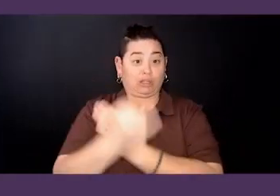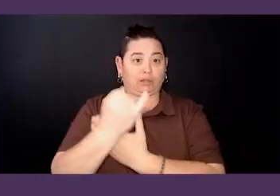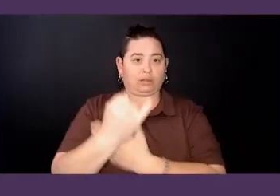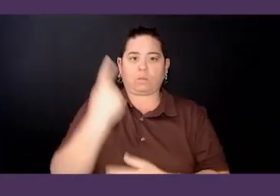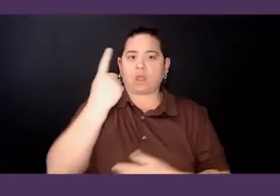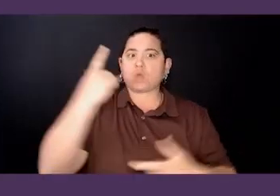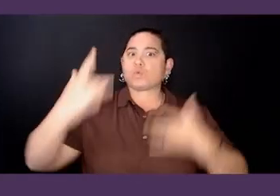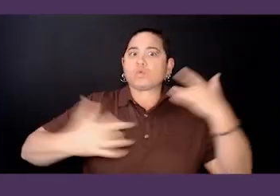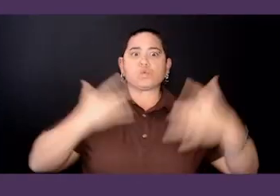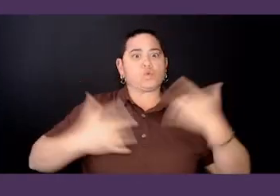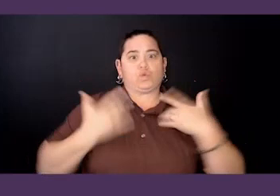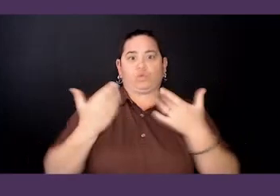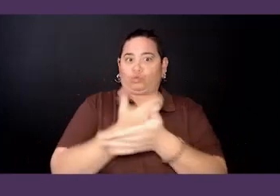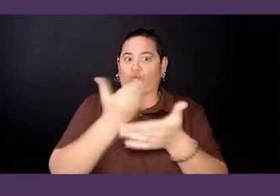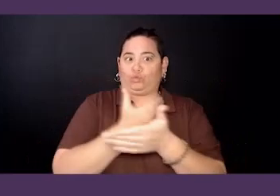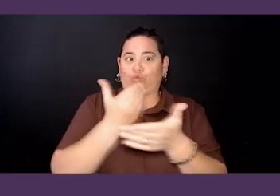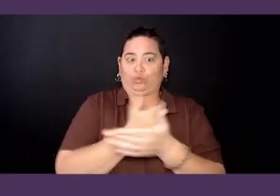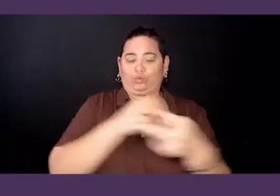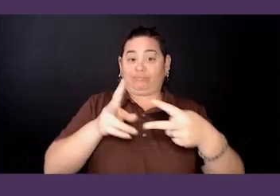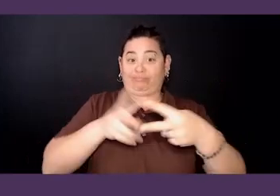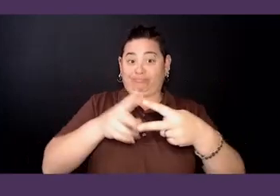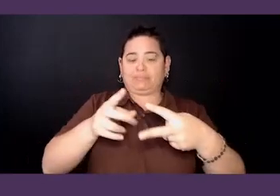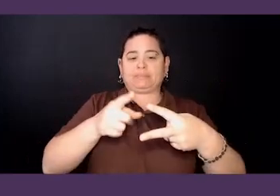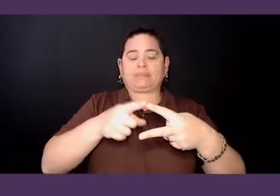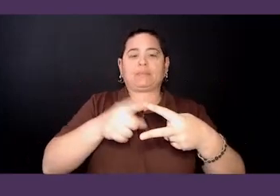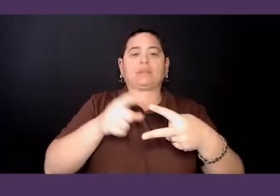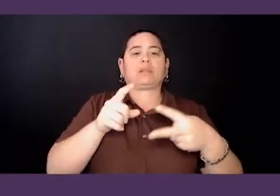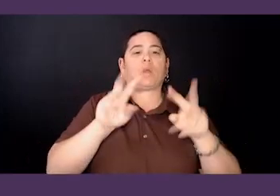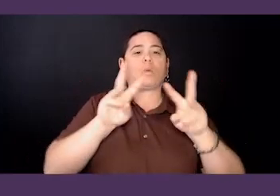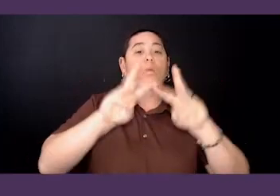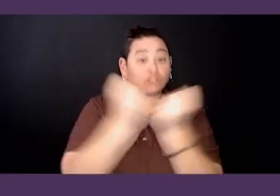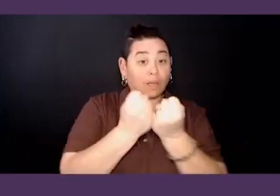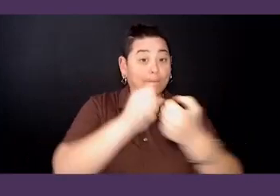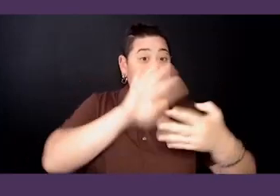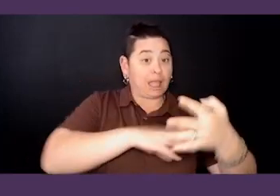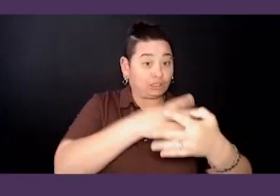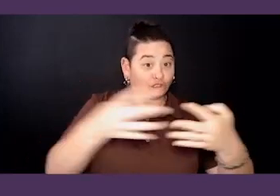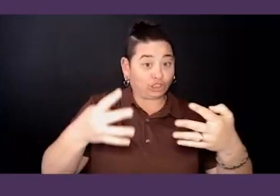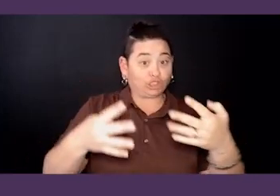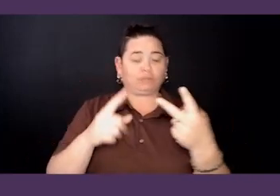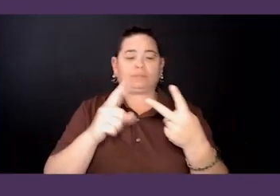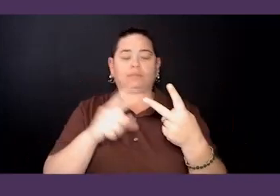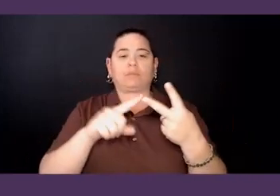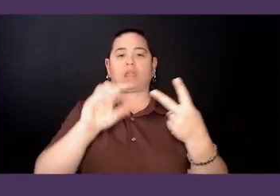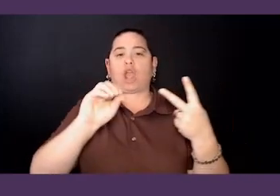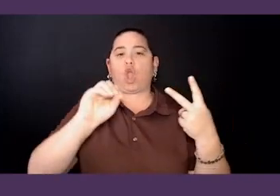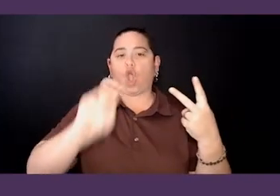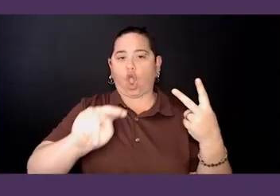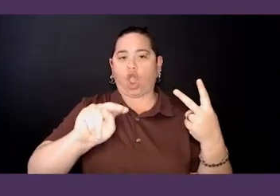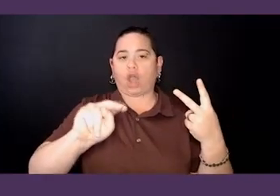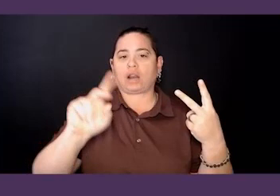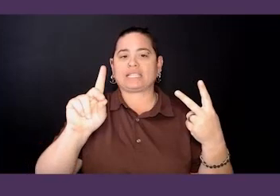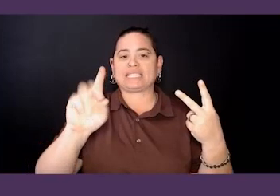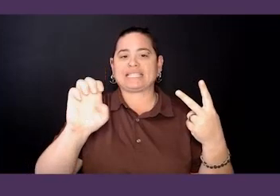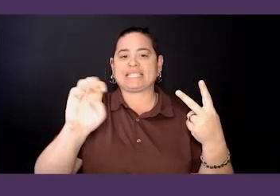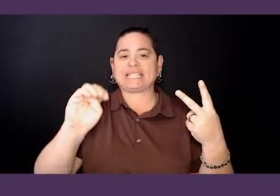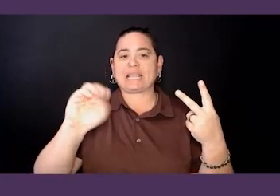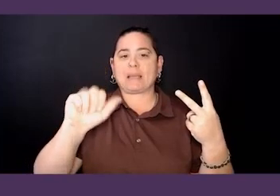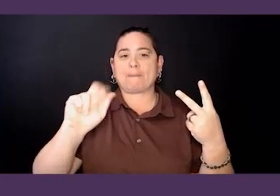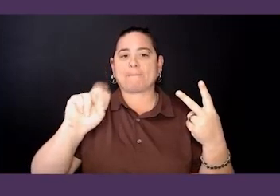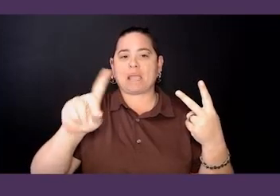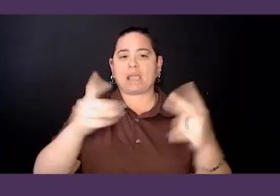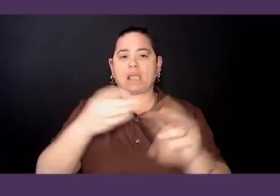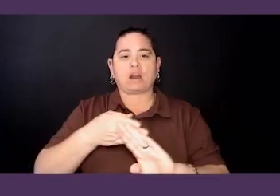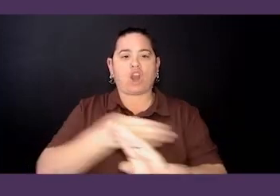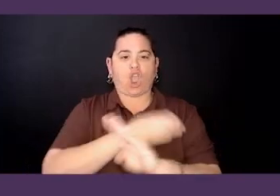One of the projects we're most excited about here at ACDHH is our new workshop calendar and on-demand webinar